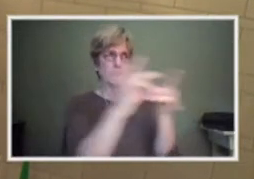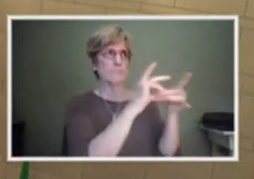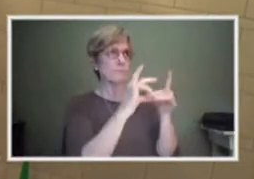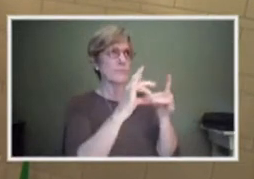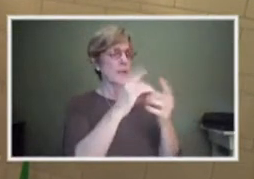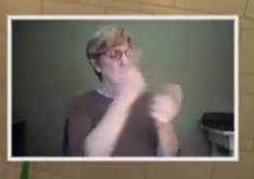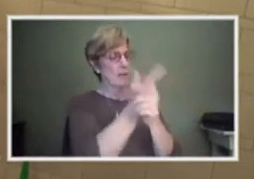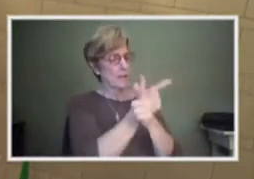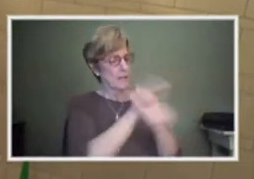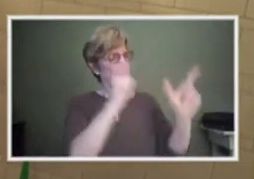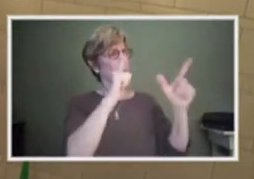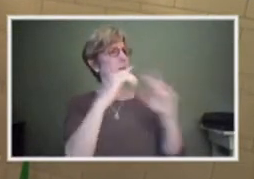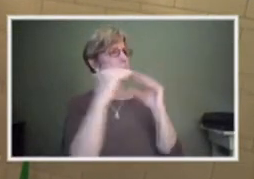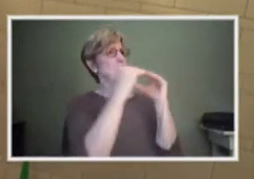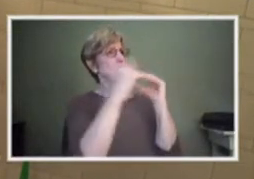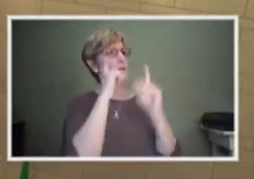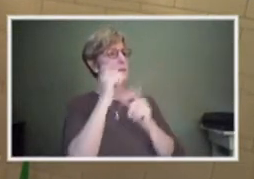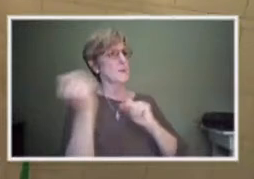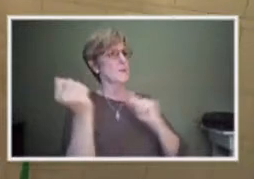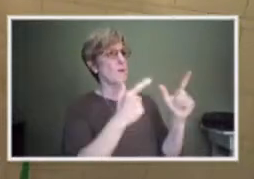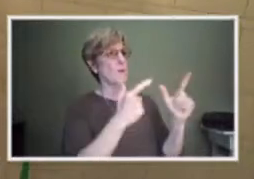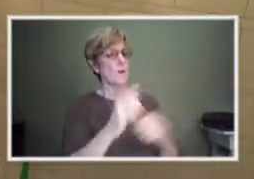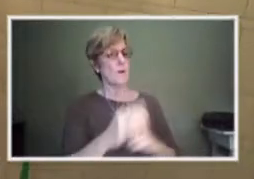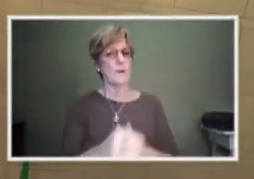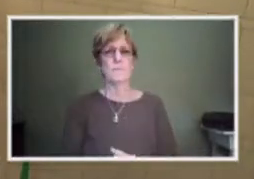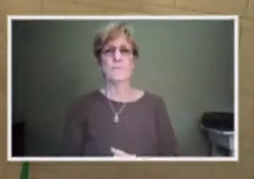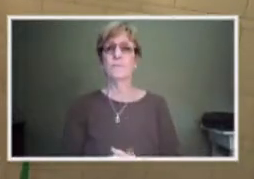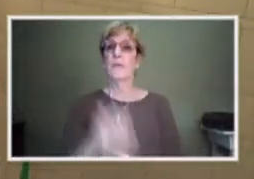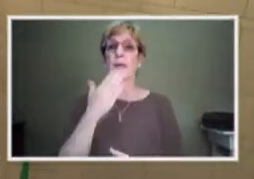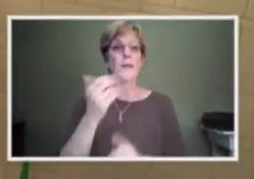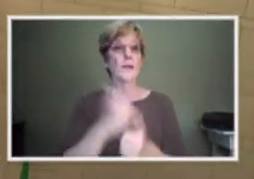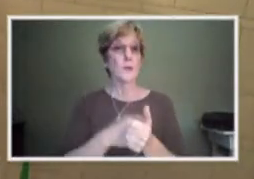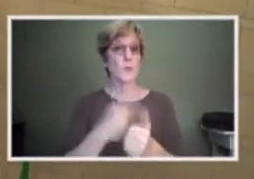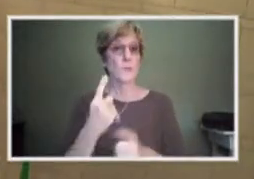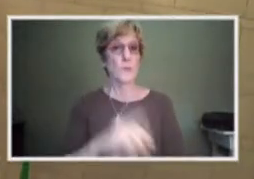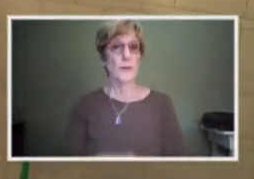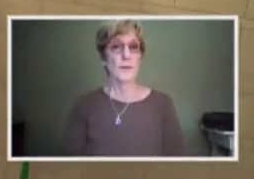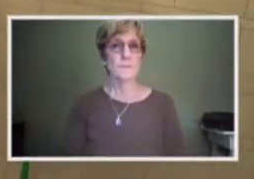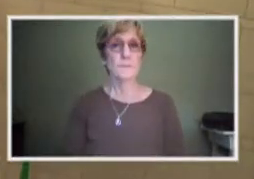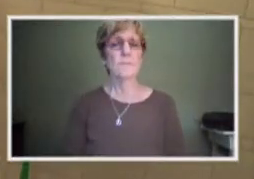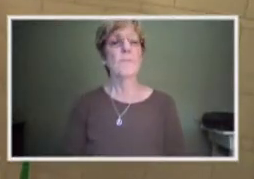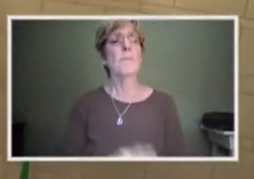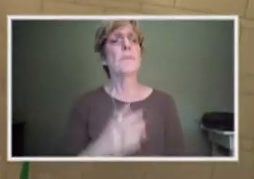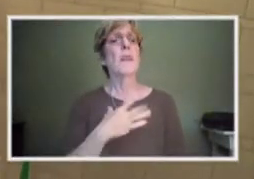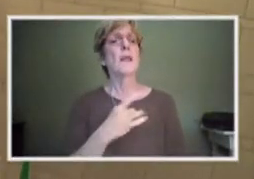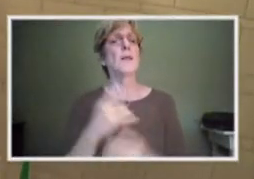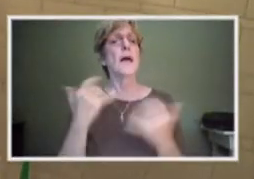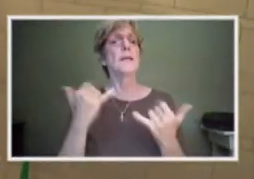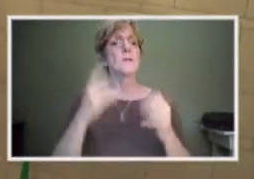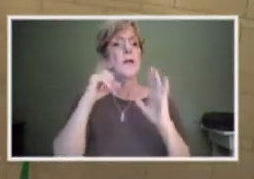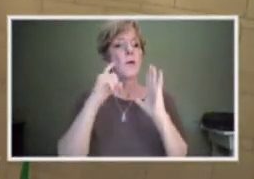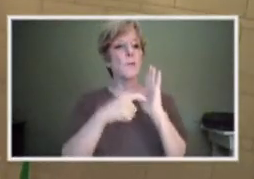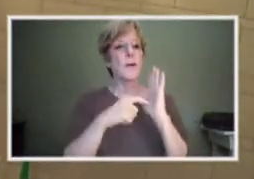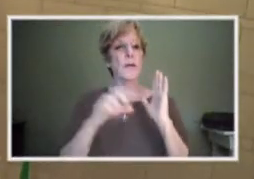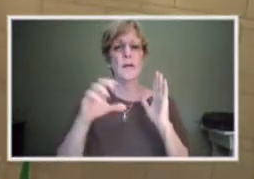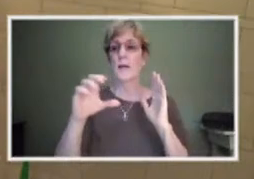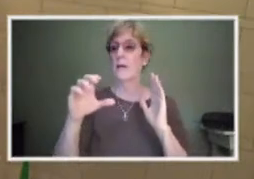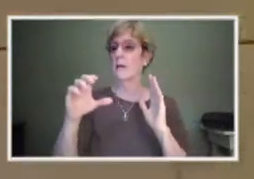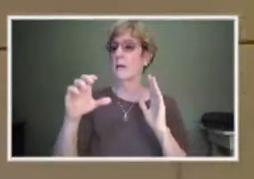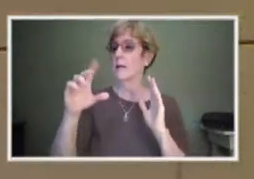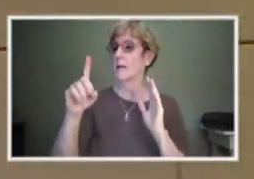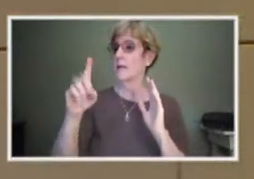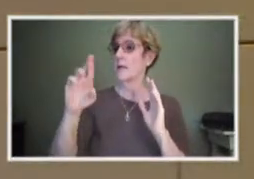liberty and justice for all. Thank you, everyone. I'd like to now recognize Councilmember